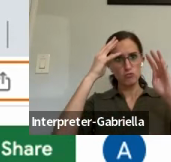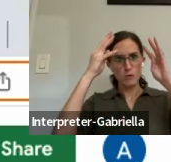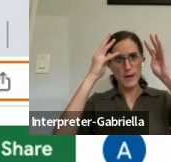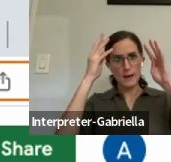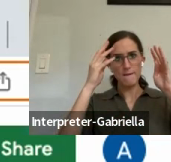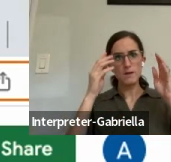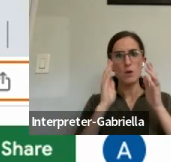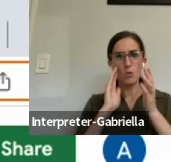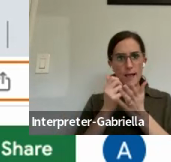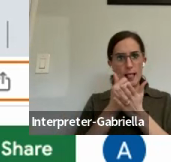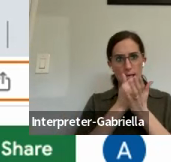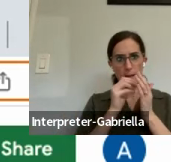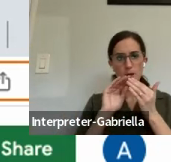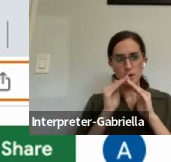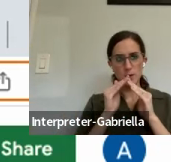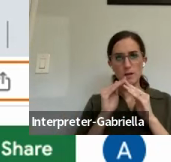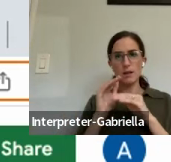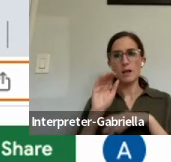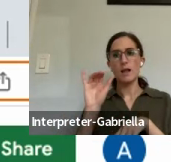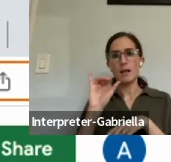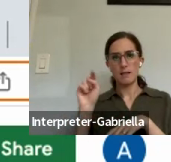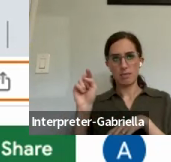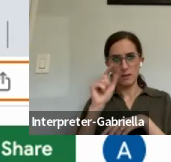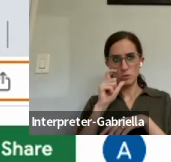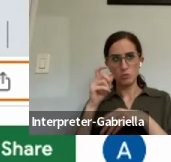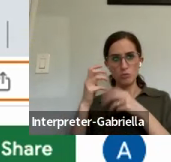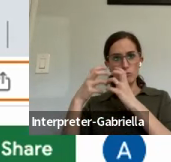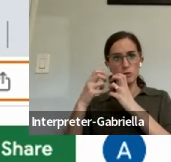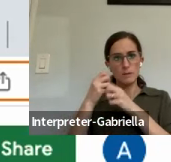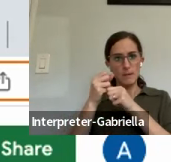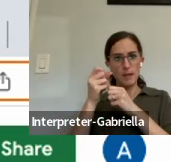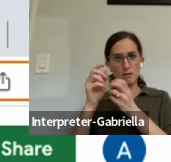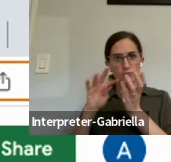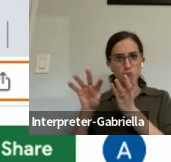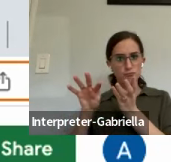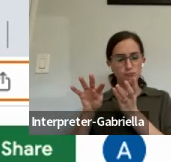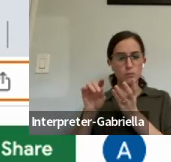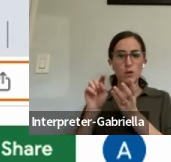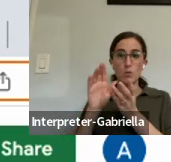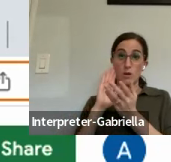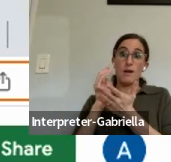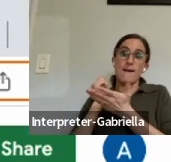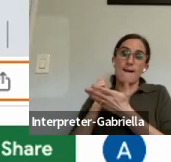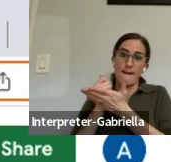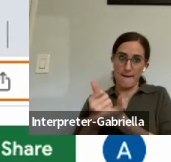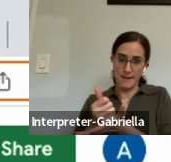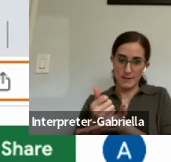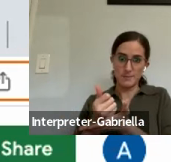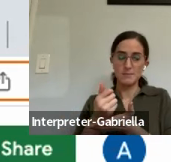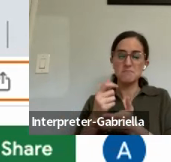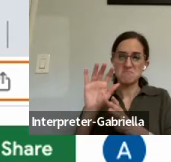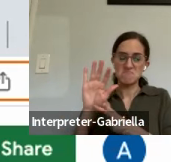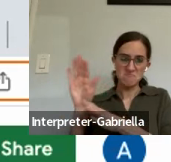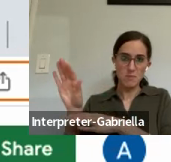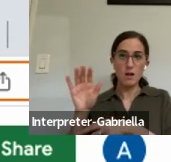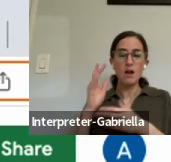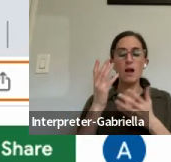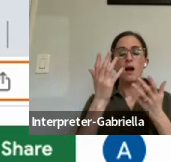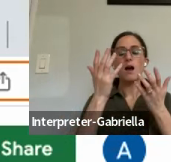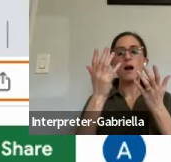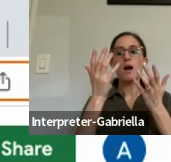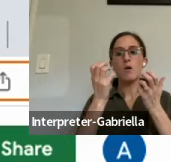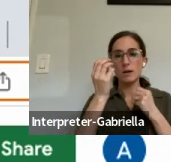will help the manufacturers in Longmont and throughout Boulder County. So I think that aside, I just want to